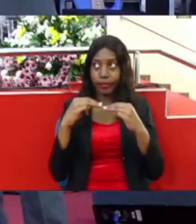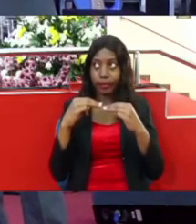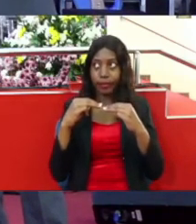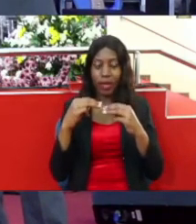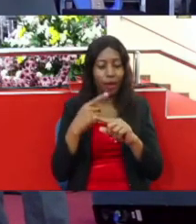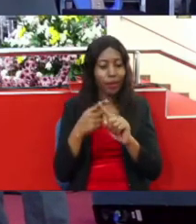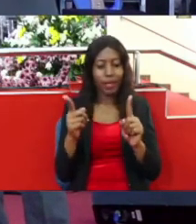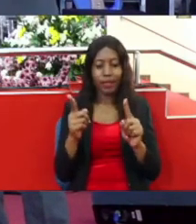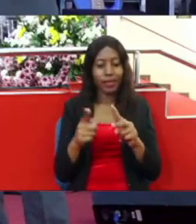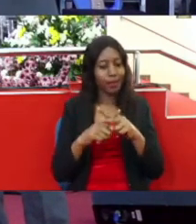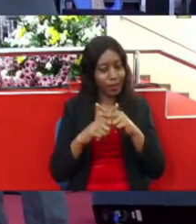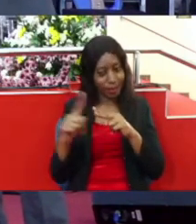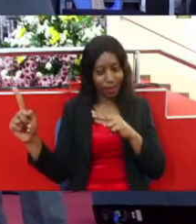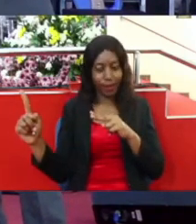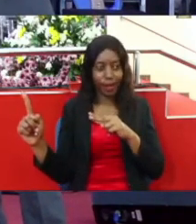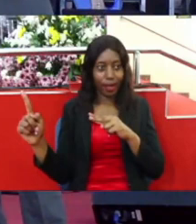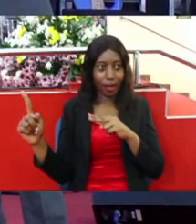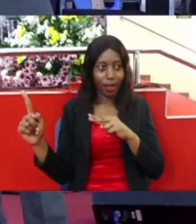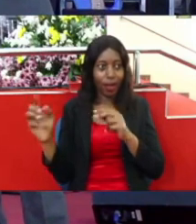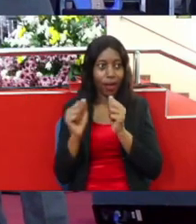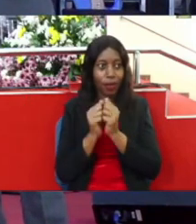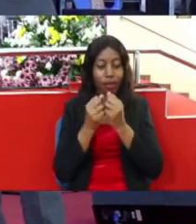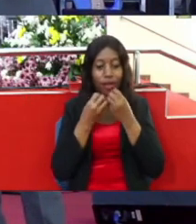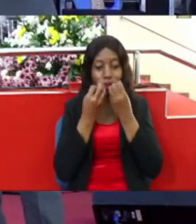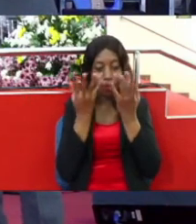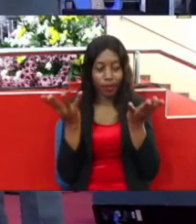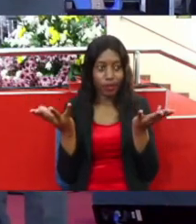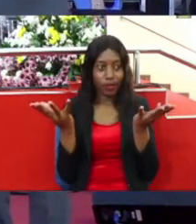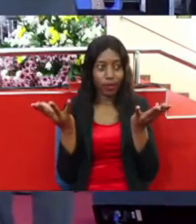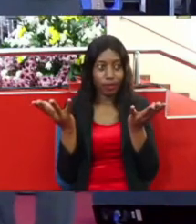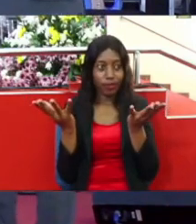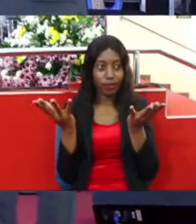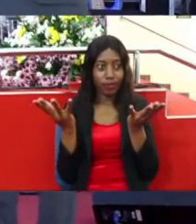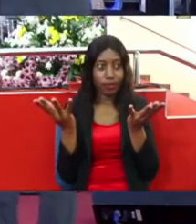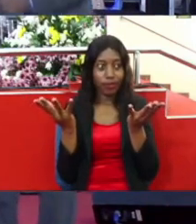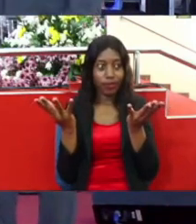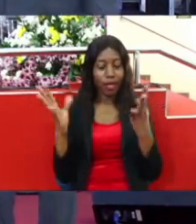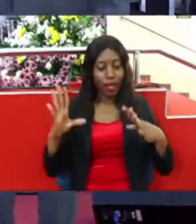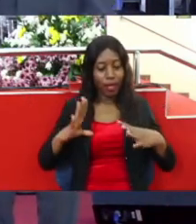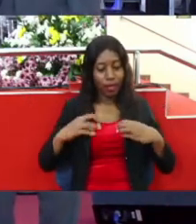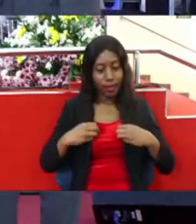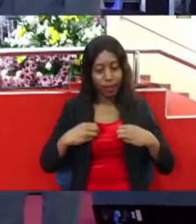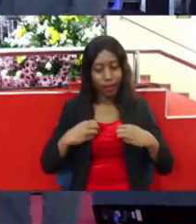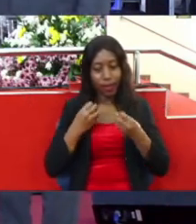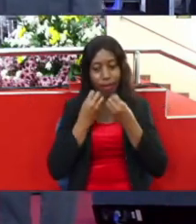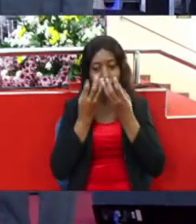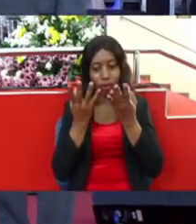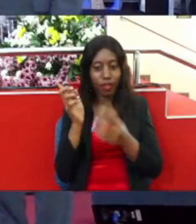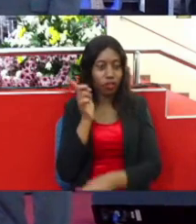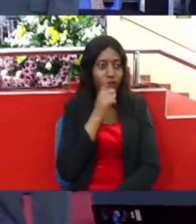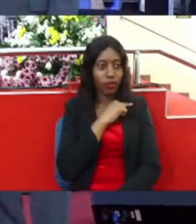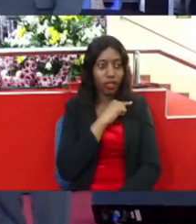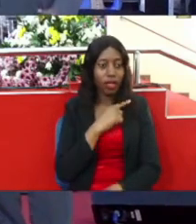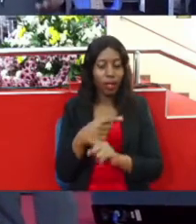away. Na katoroka. With the message. Na ule ujumbe. He has received the message. Amepokea ujumbe. But he decides